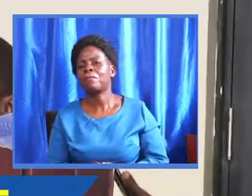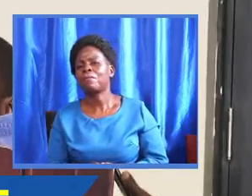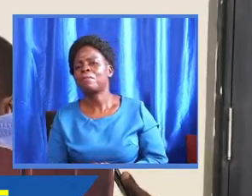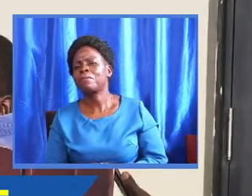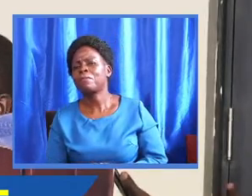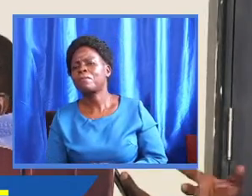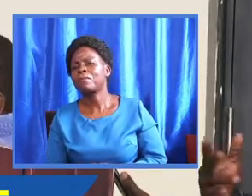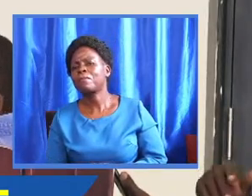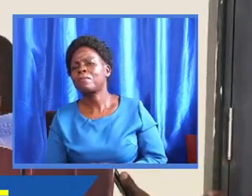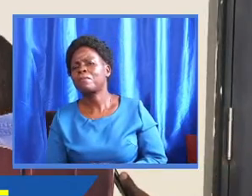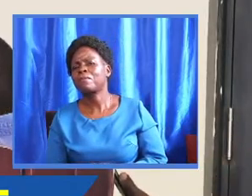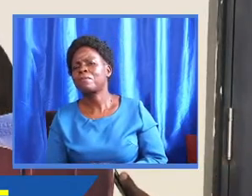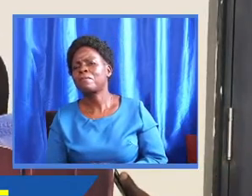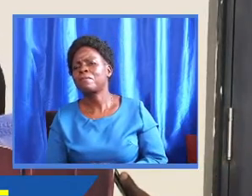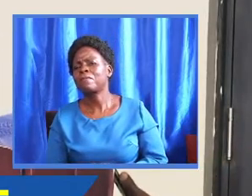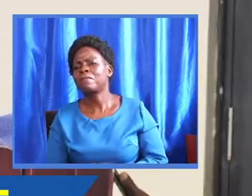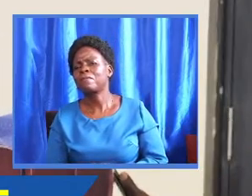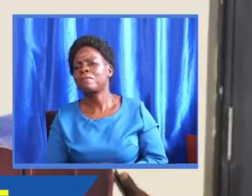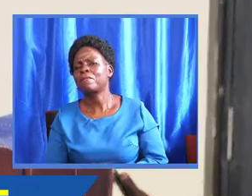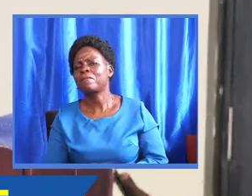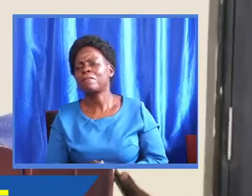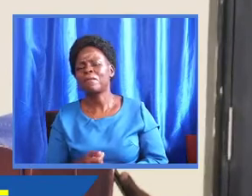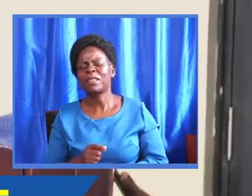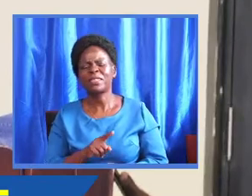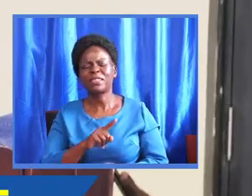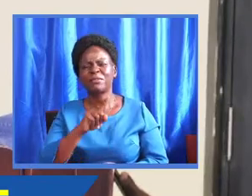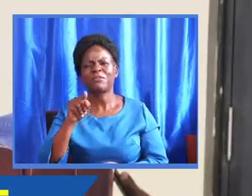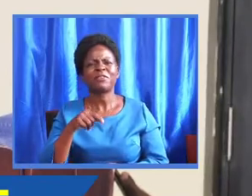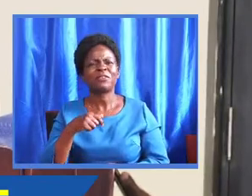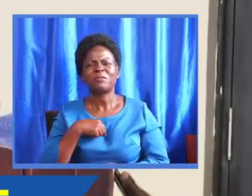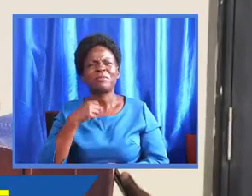Sorry? I can't get her.